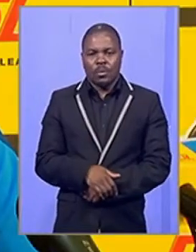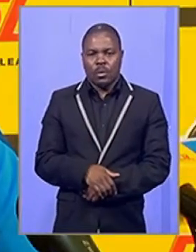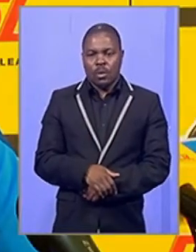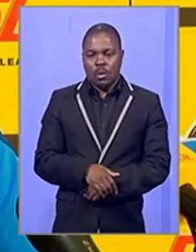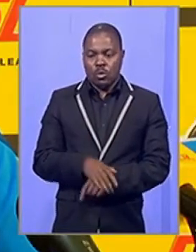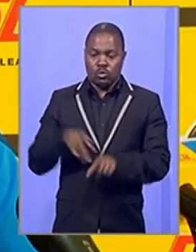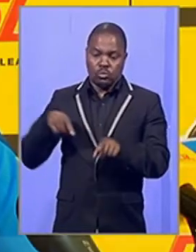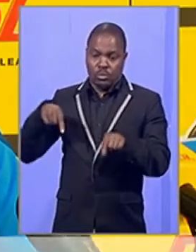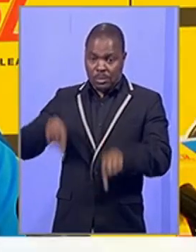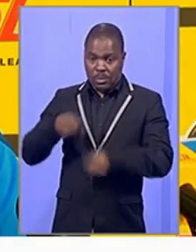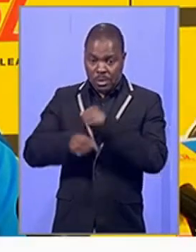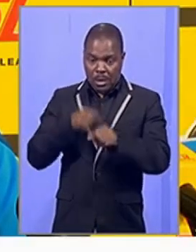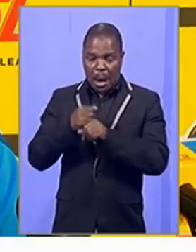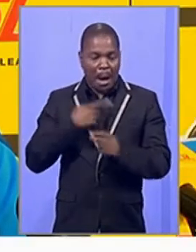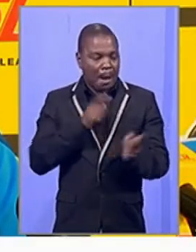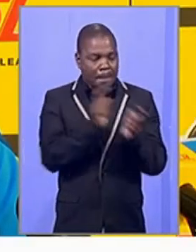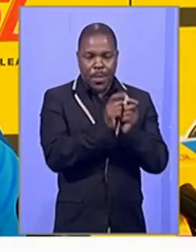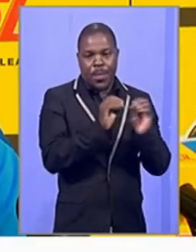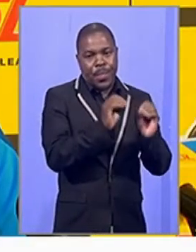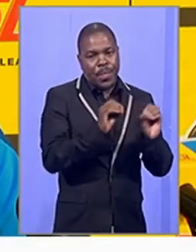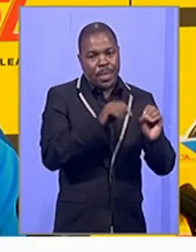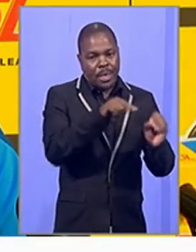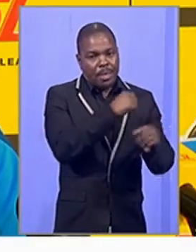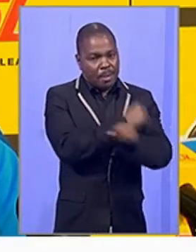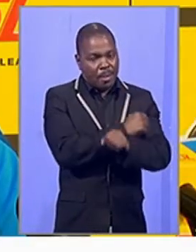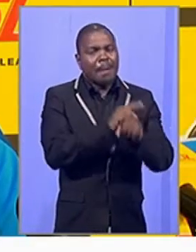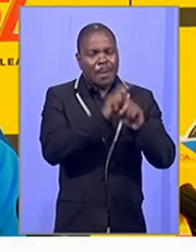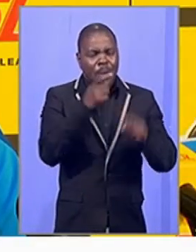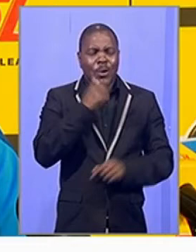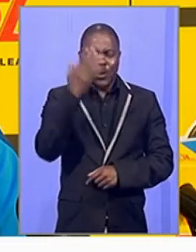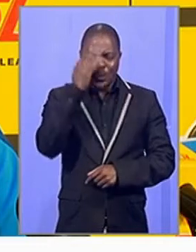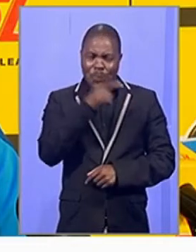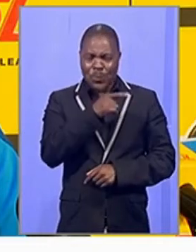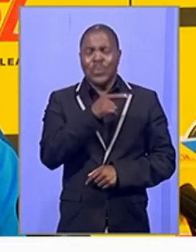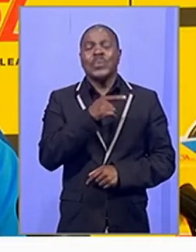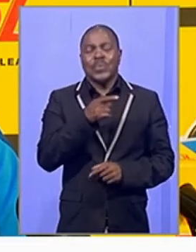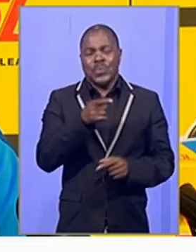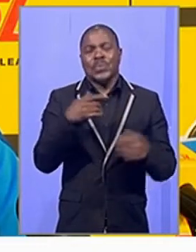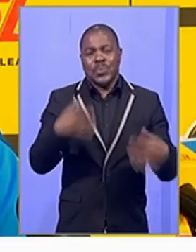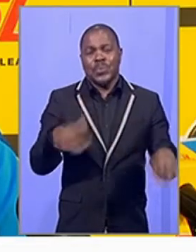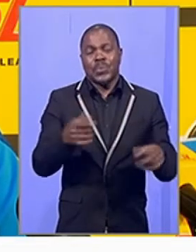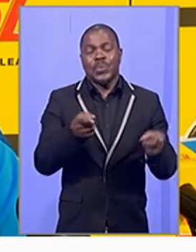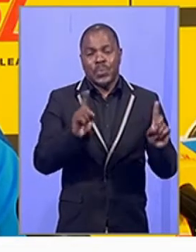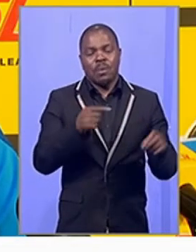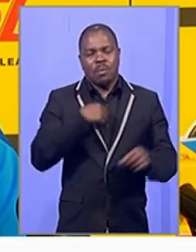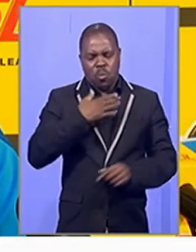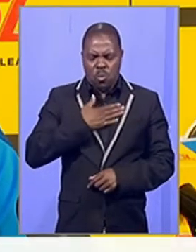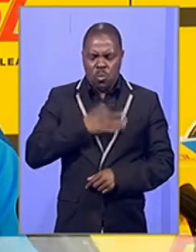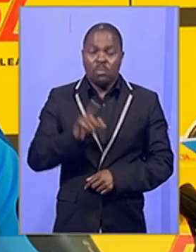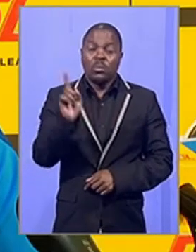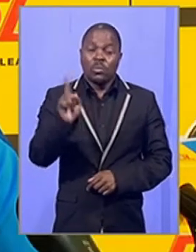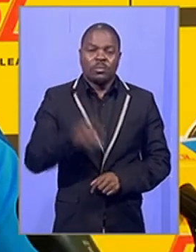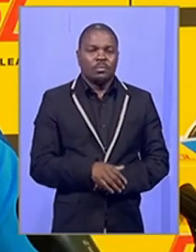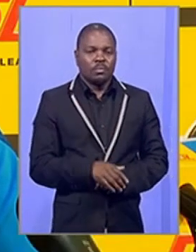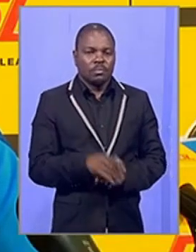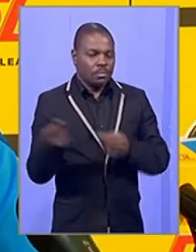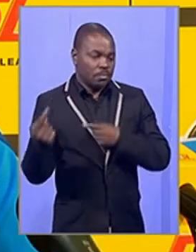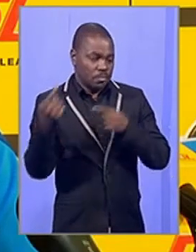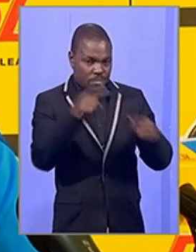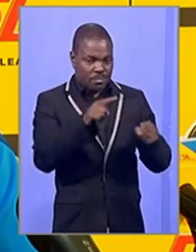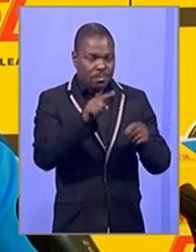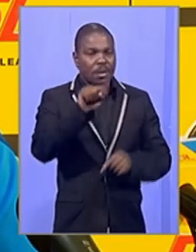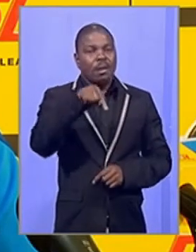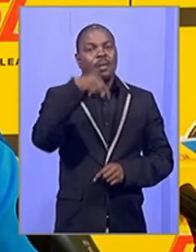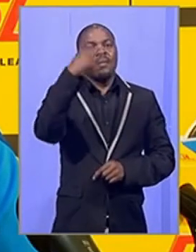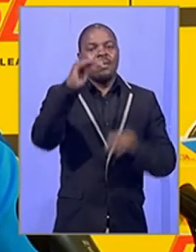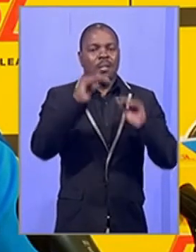Pirates and we don't know what Pirates is capable of offering in this match, but all we would want is to go through to the next